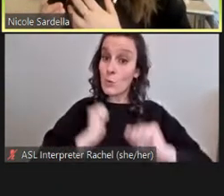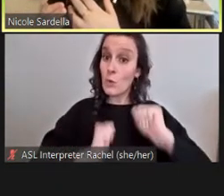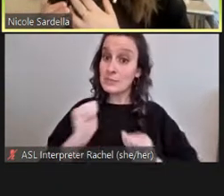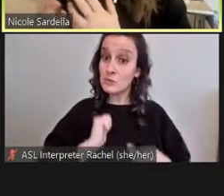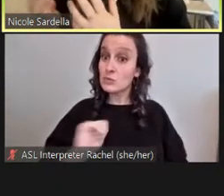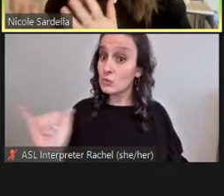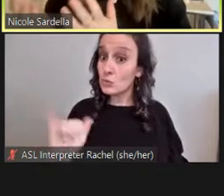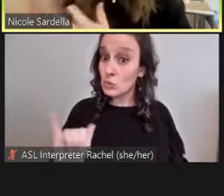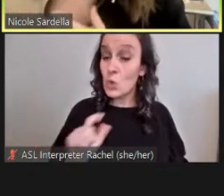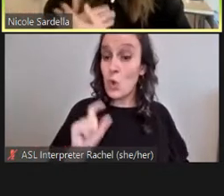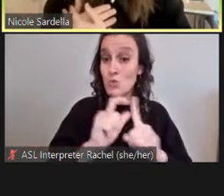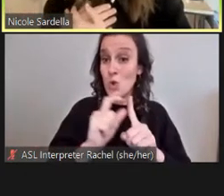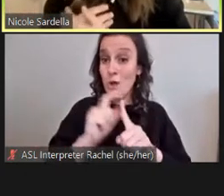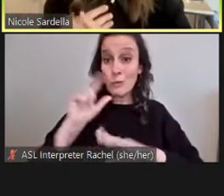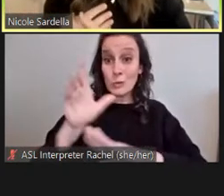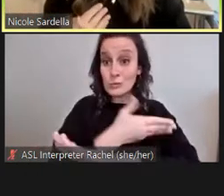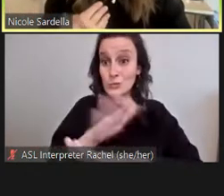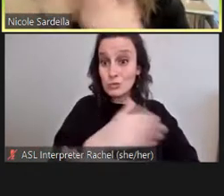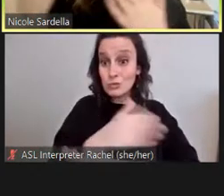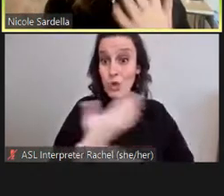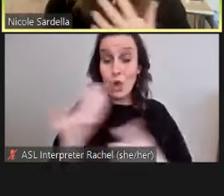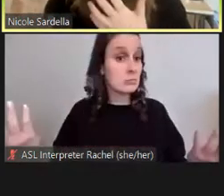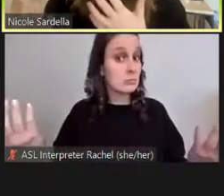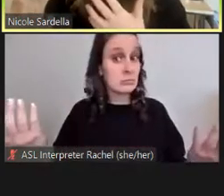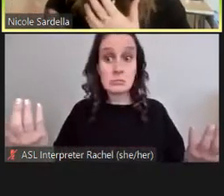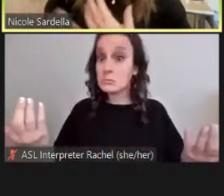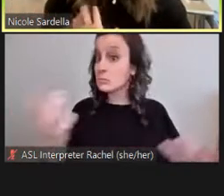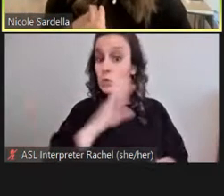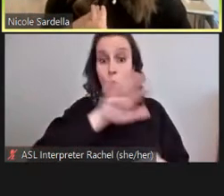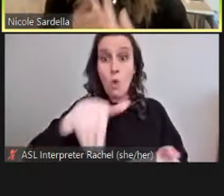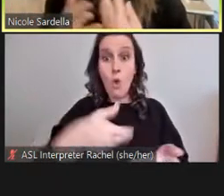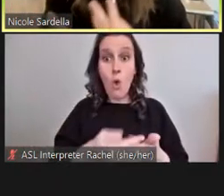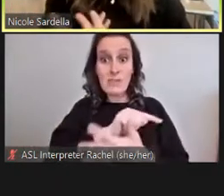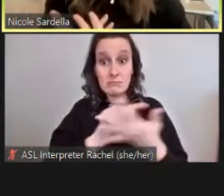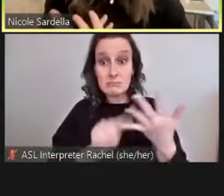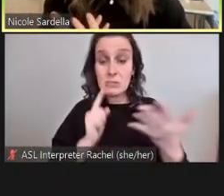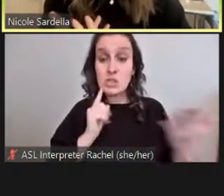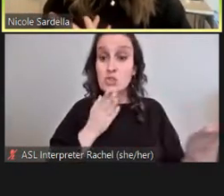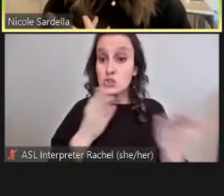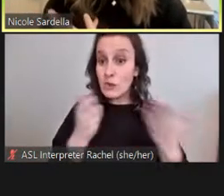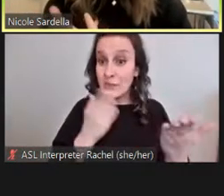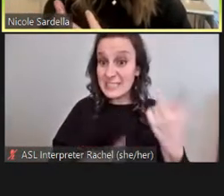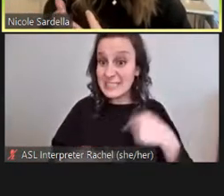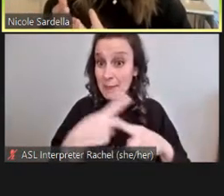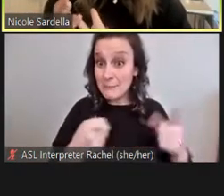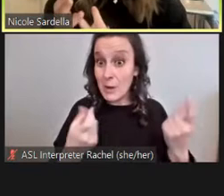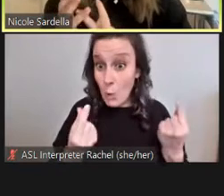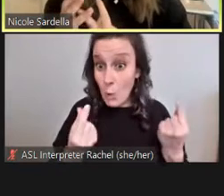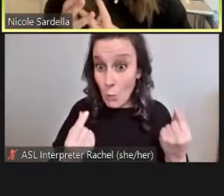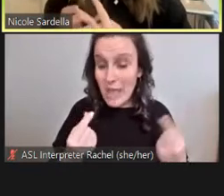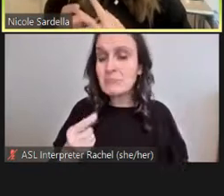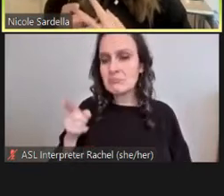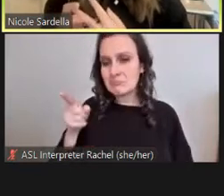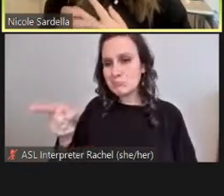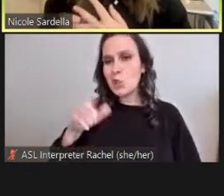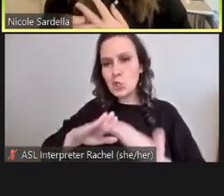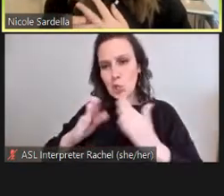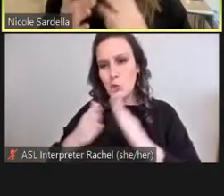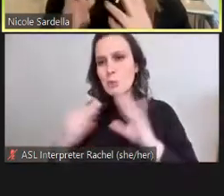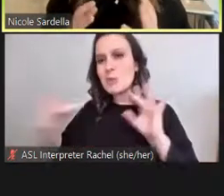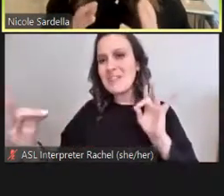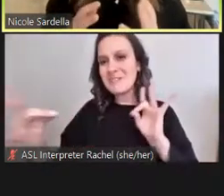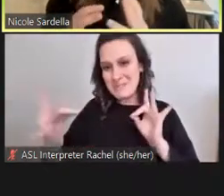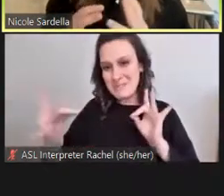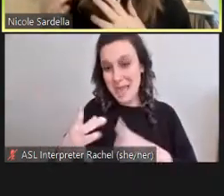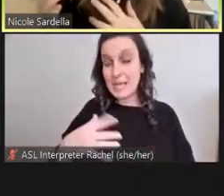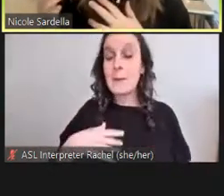that, which was all of these services were directly from feedback of blind low